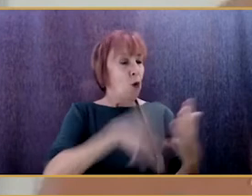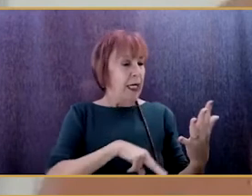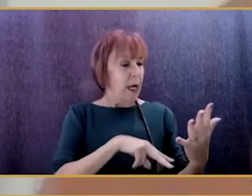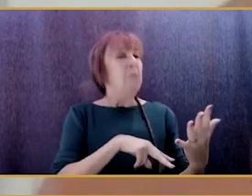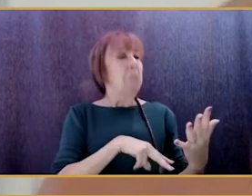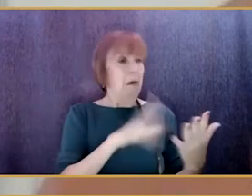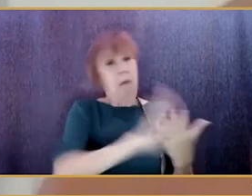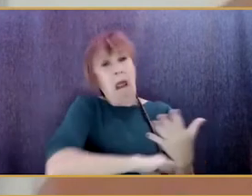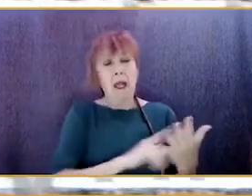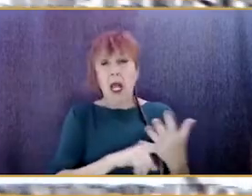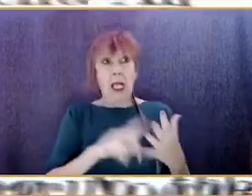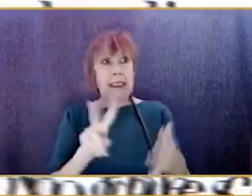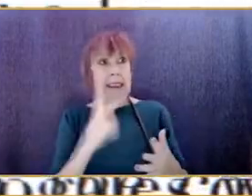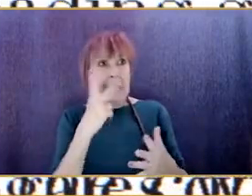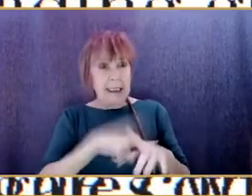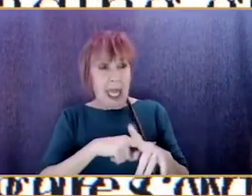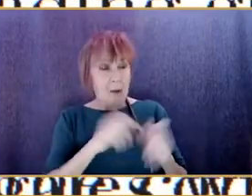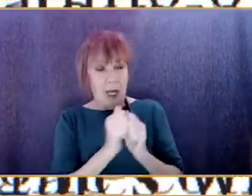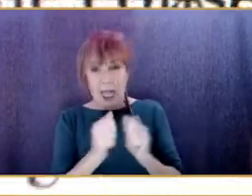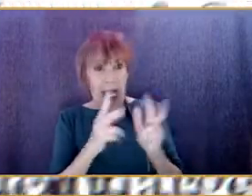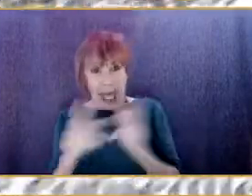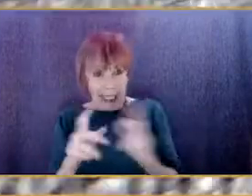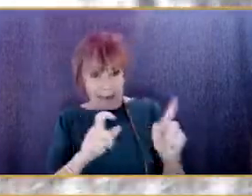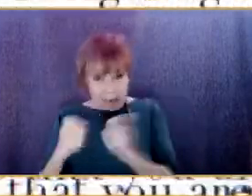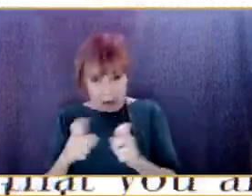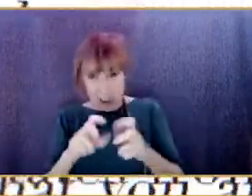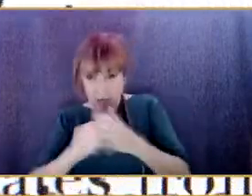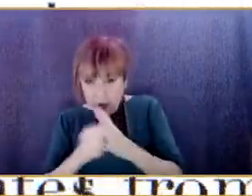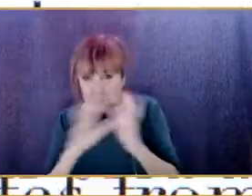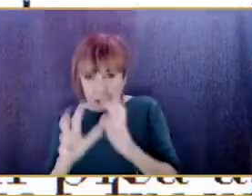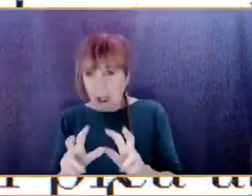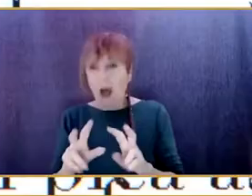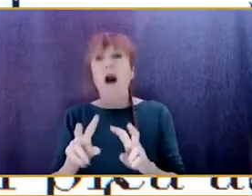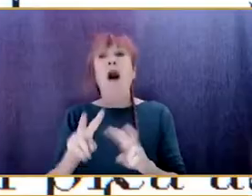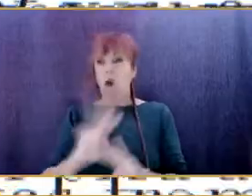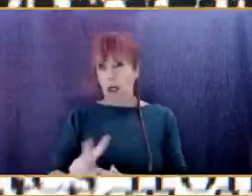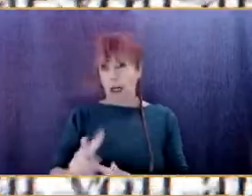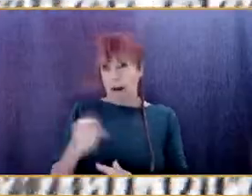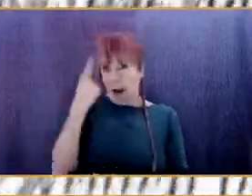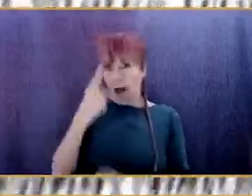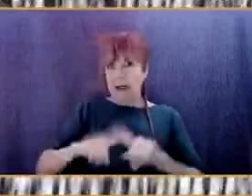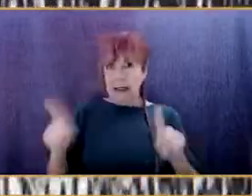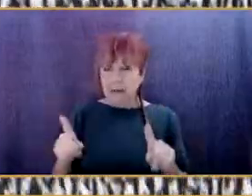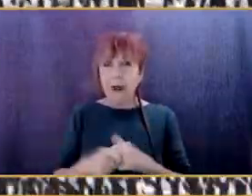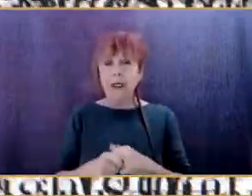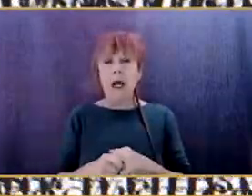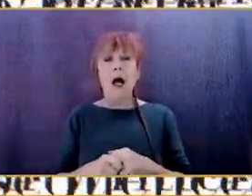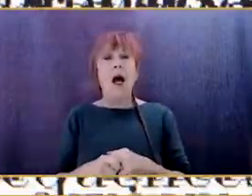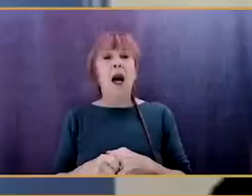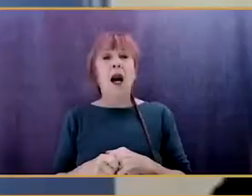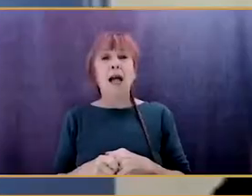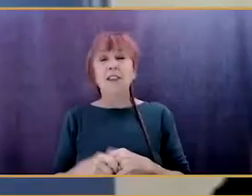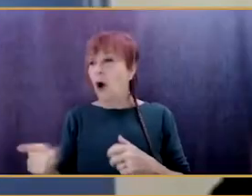again the second time I really ask the reader to trust To come in with the